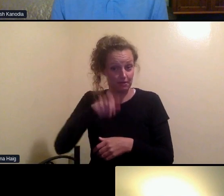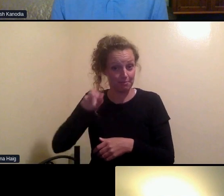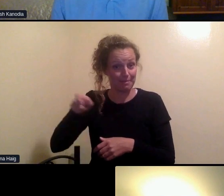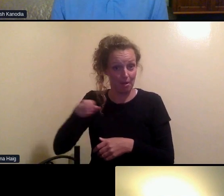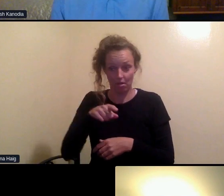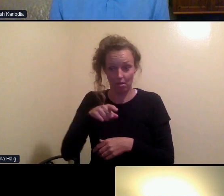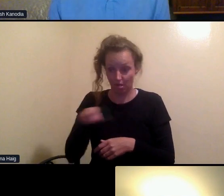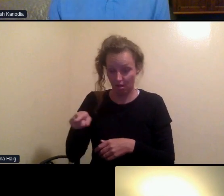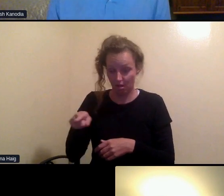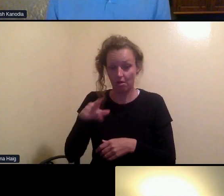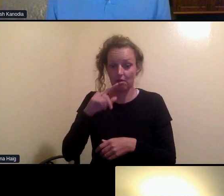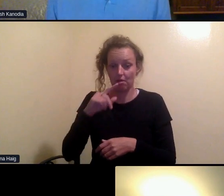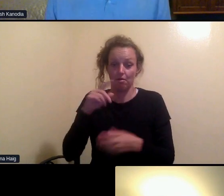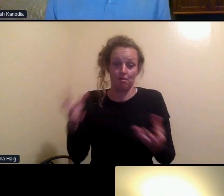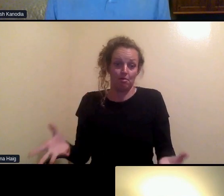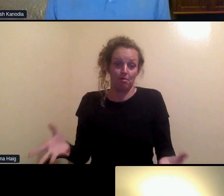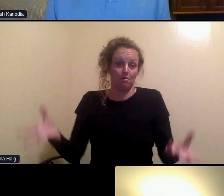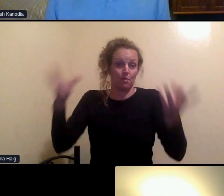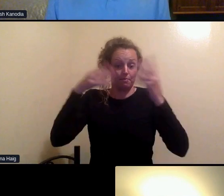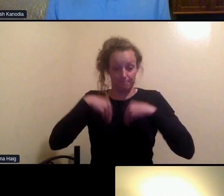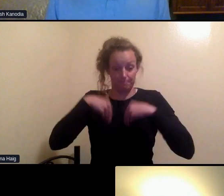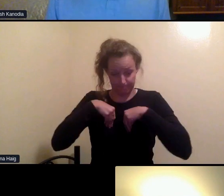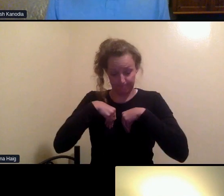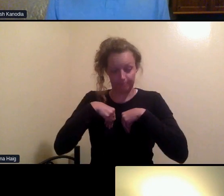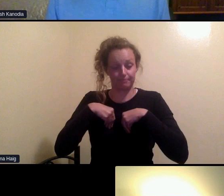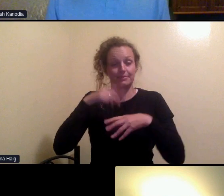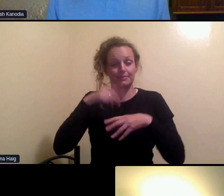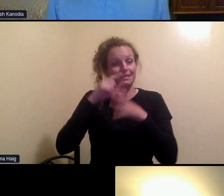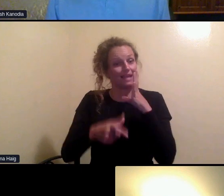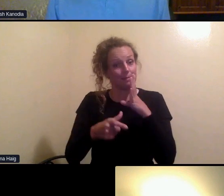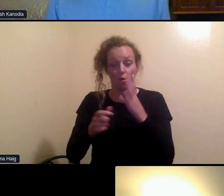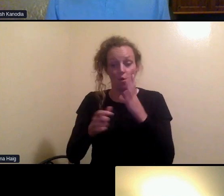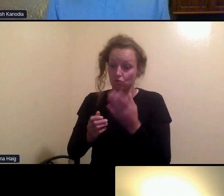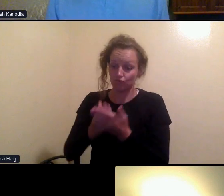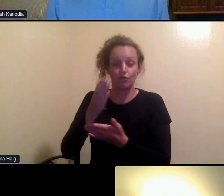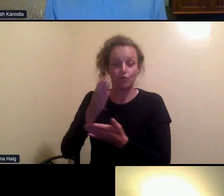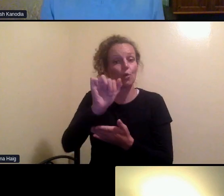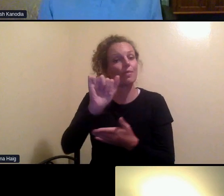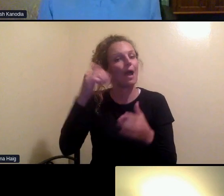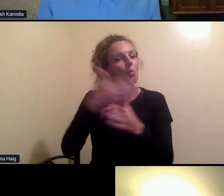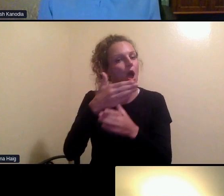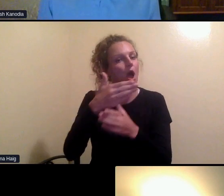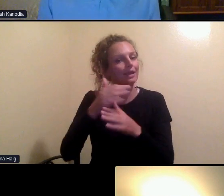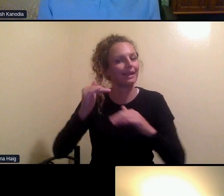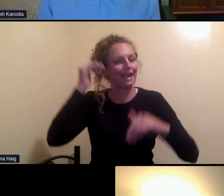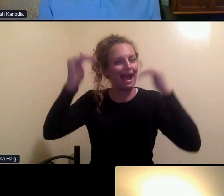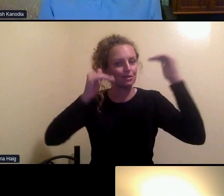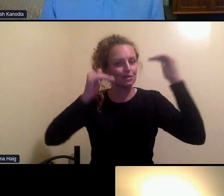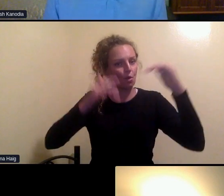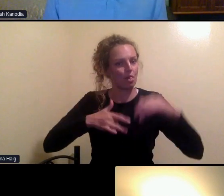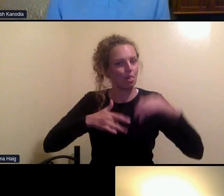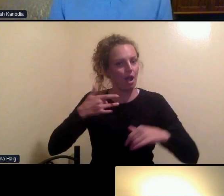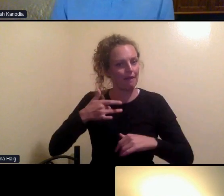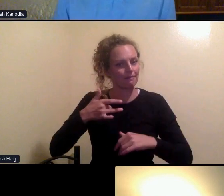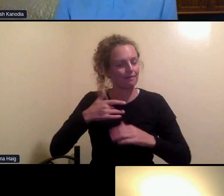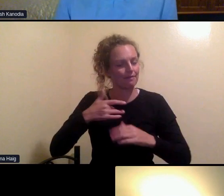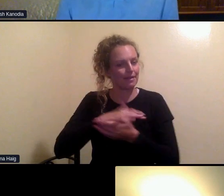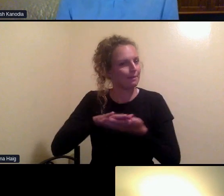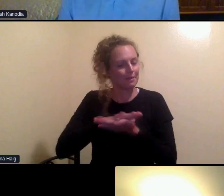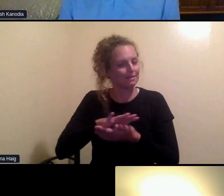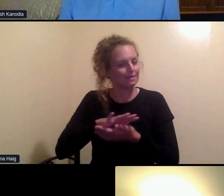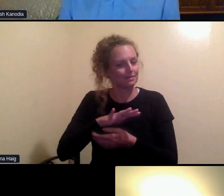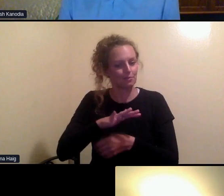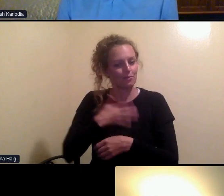about a large amount of people who aren't born with disabilities but acquire it. You don't want to lose that talent. And that there's a fabulous quote that's sort of